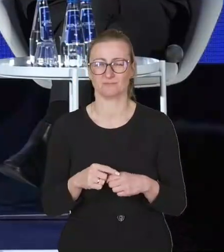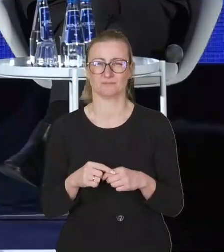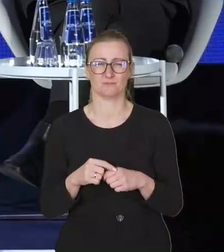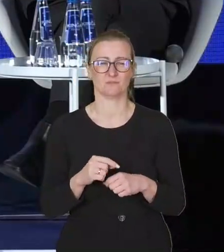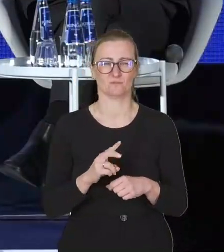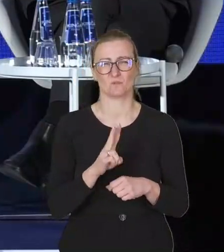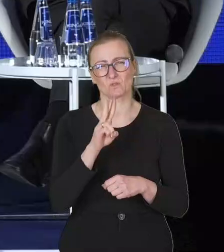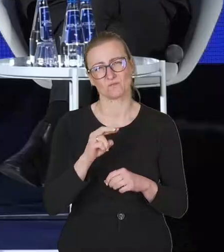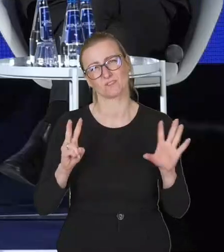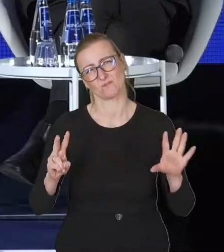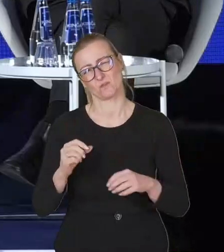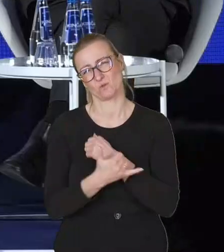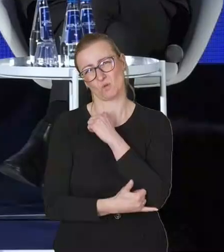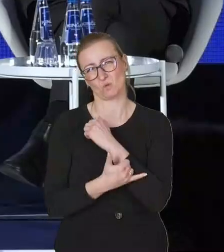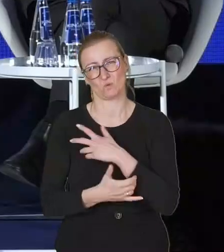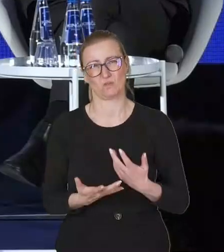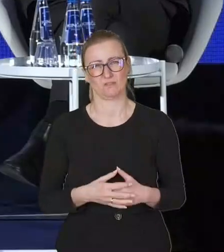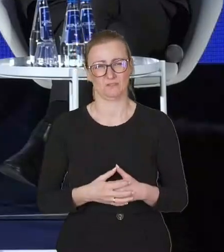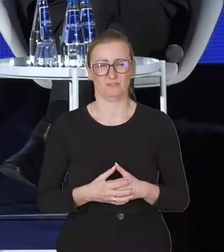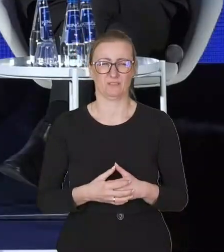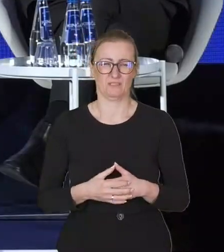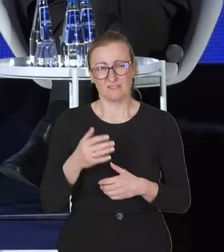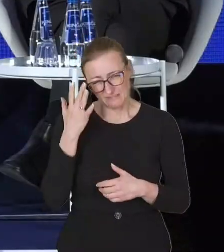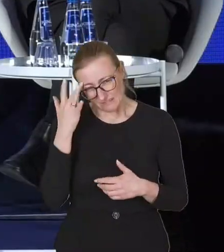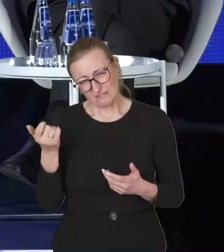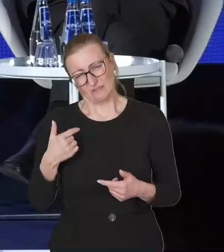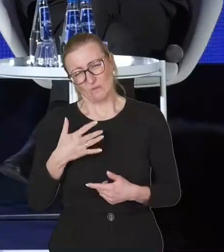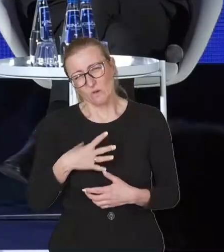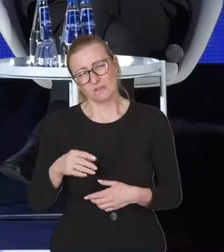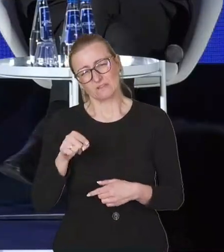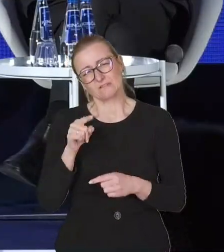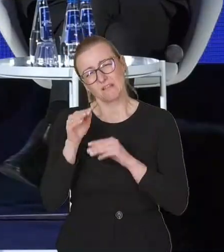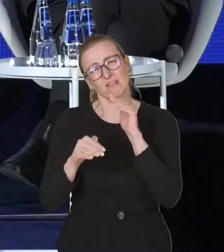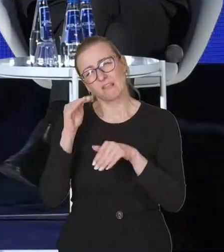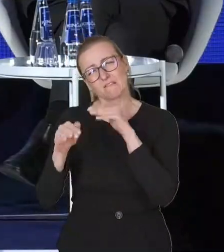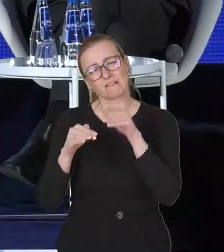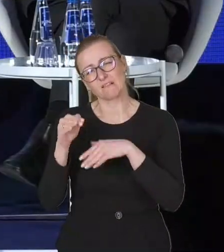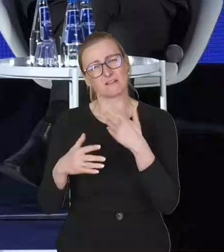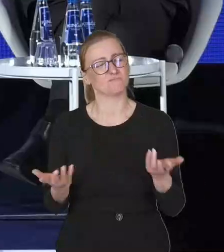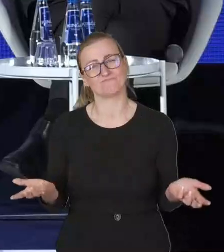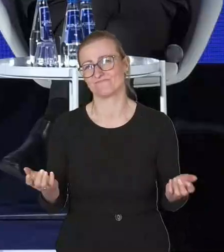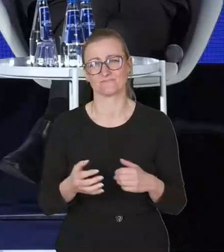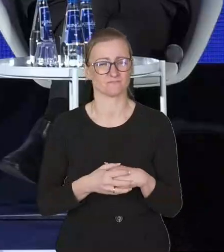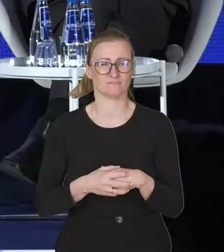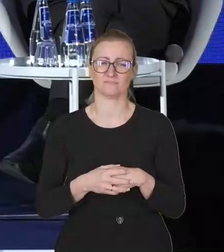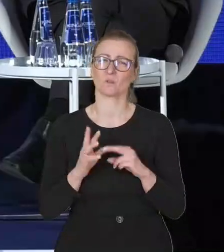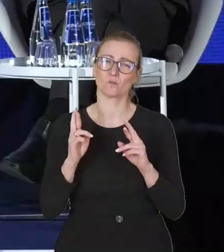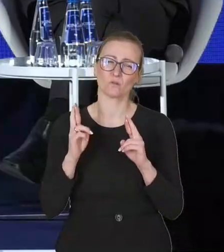target to push to finalize some issue that take time, that need